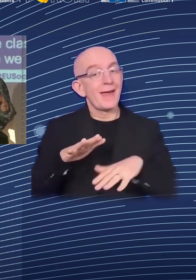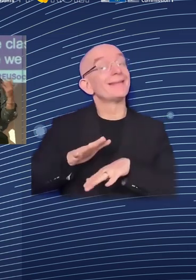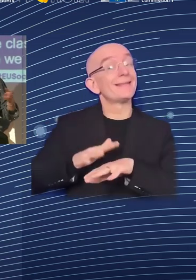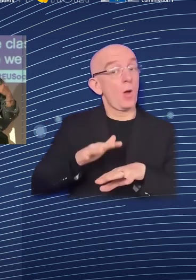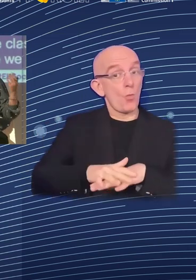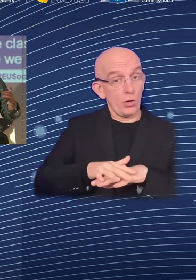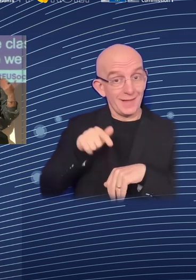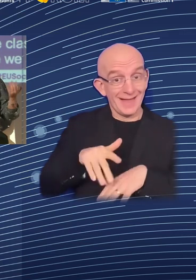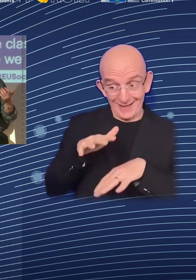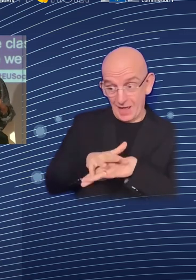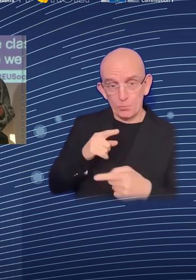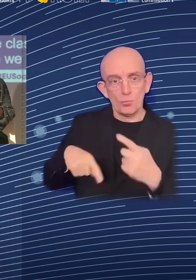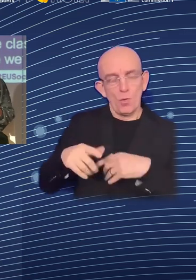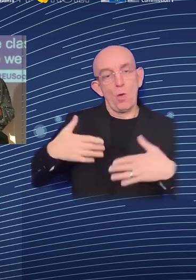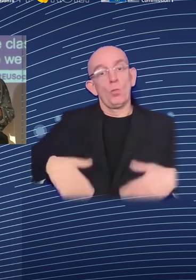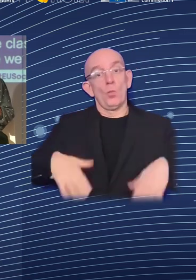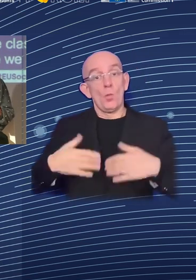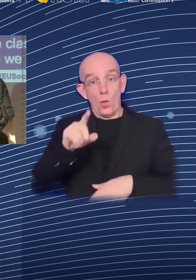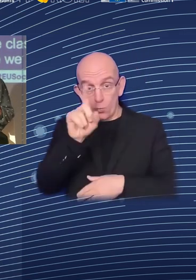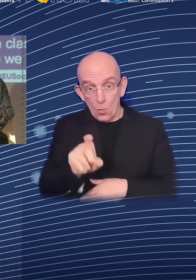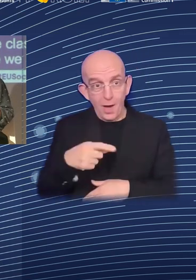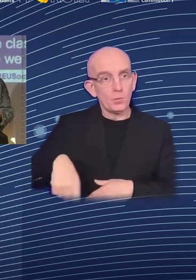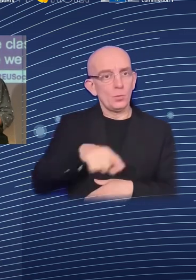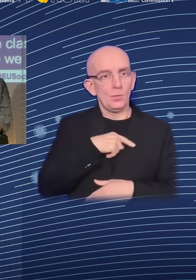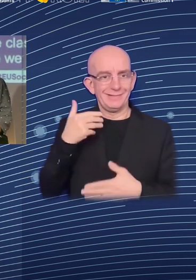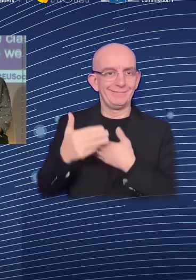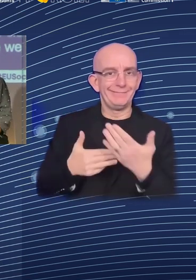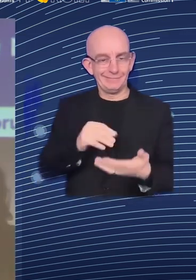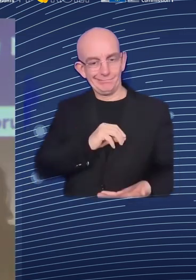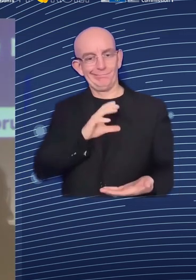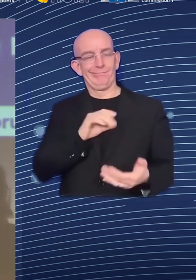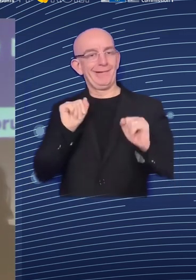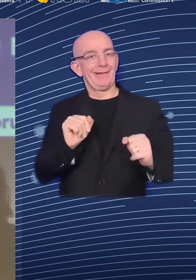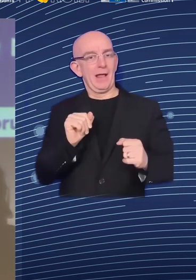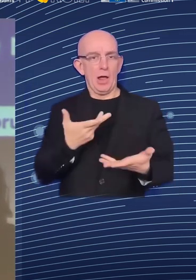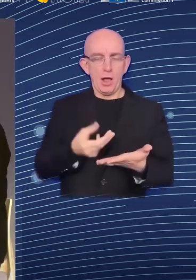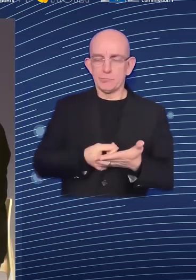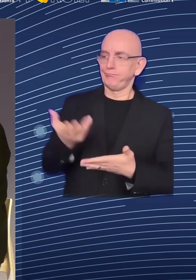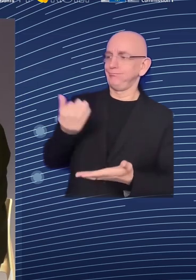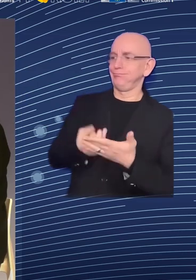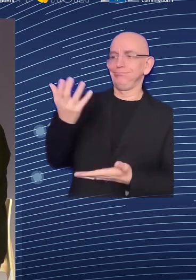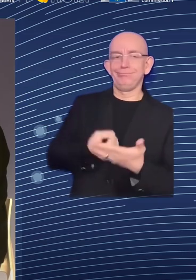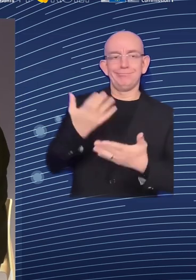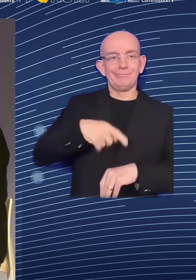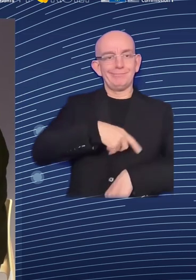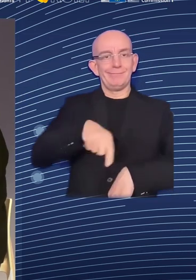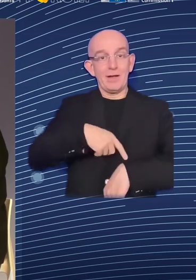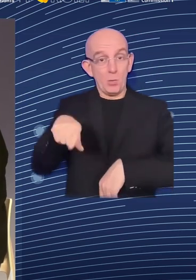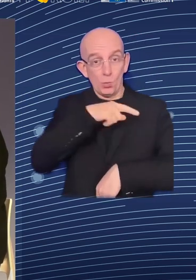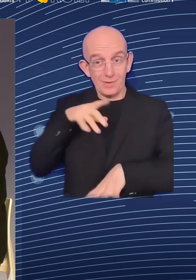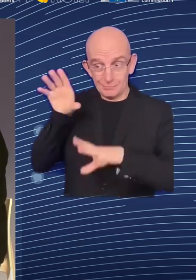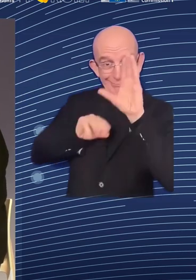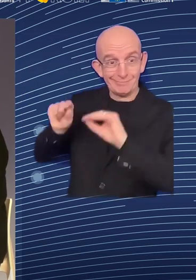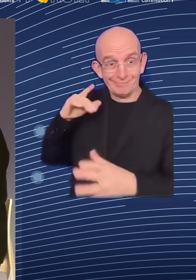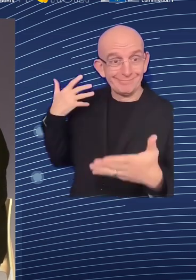the knowledge teachers have in their practice. And briefly, were there a lot